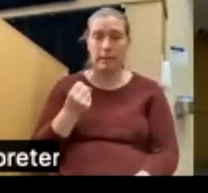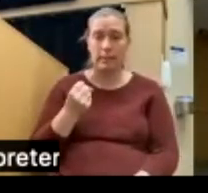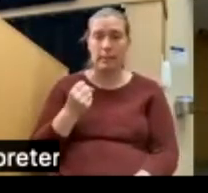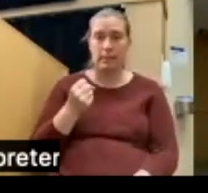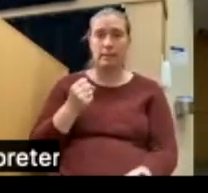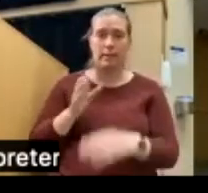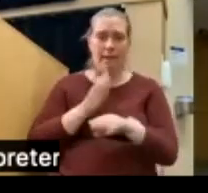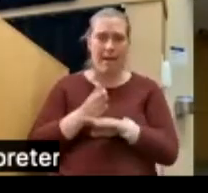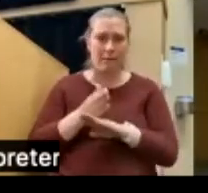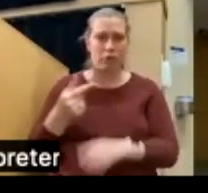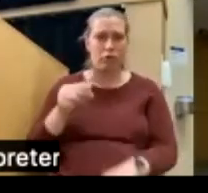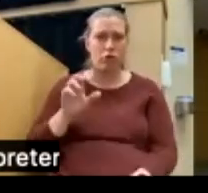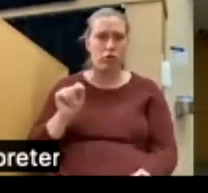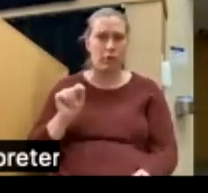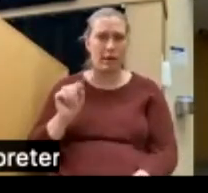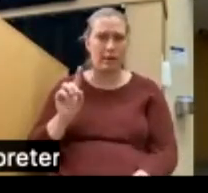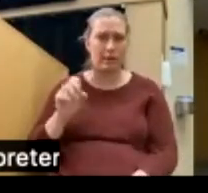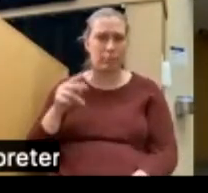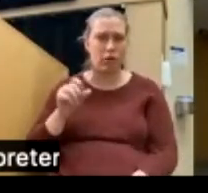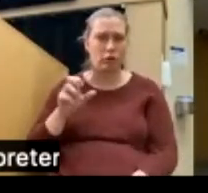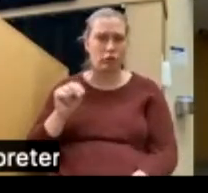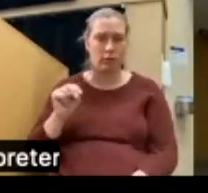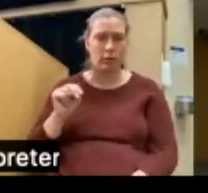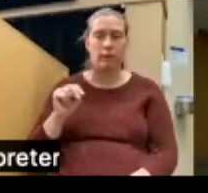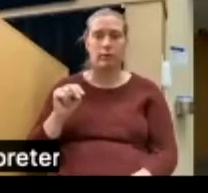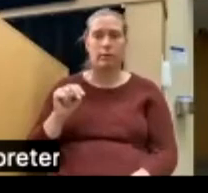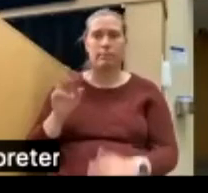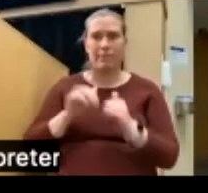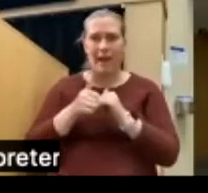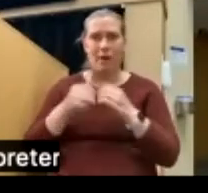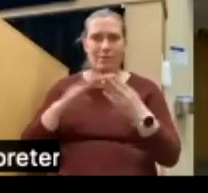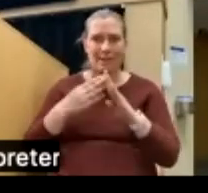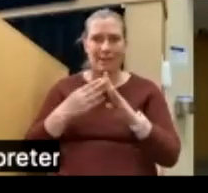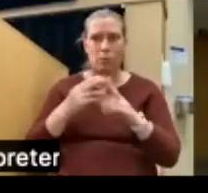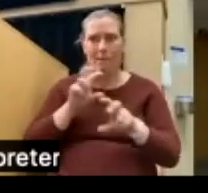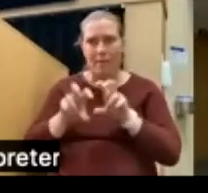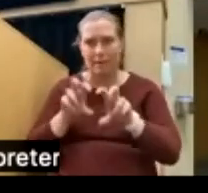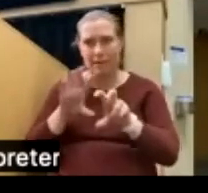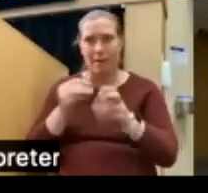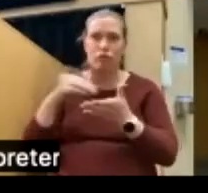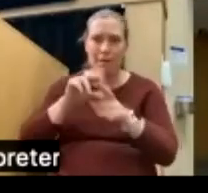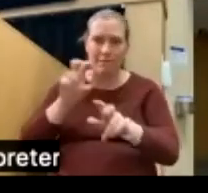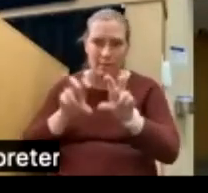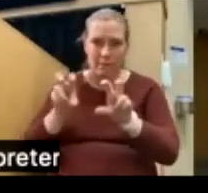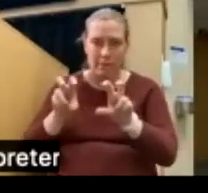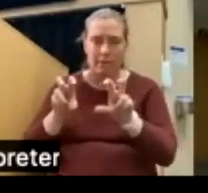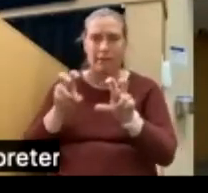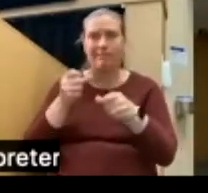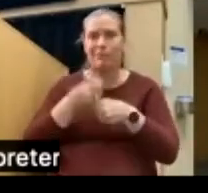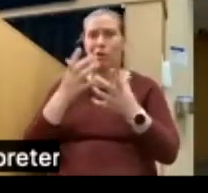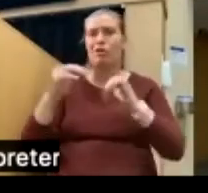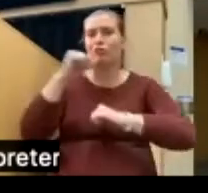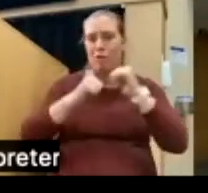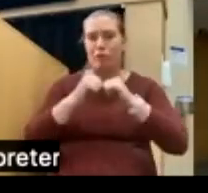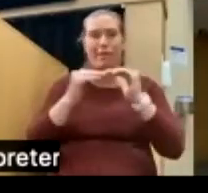following the Great Depression, how cities were invested in and reinvested in have created structural inequalities that have, you